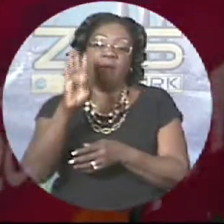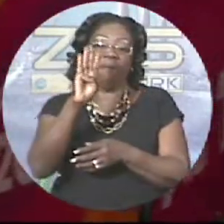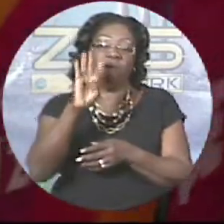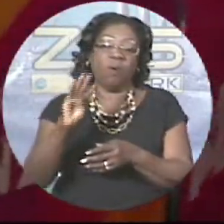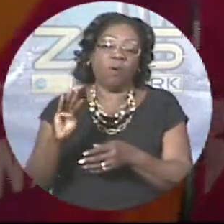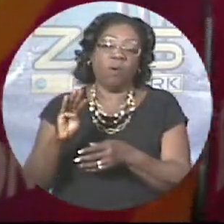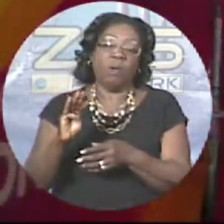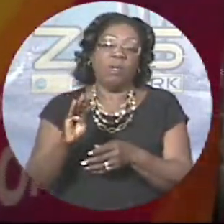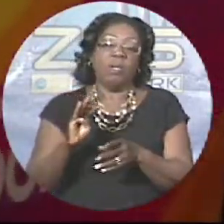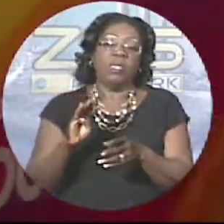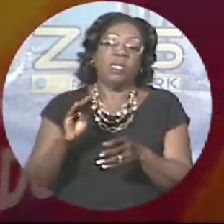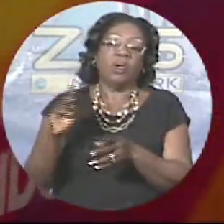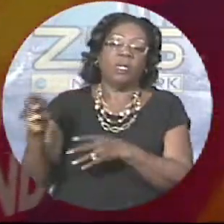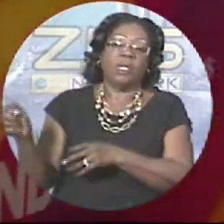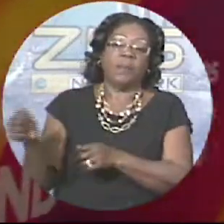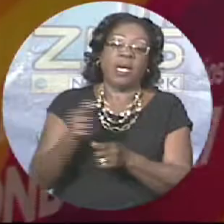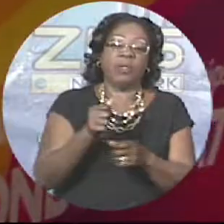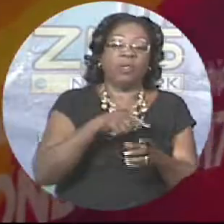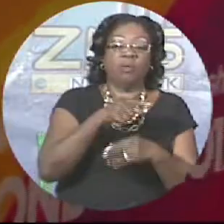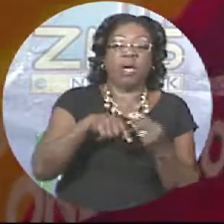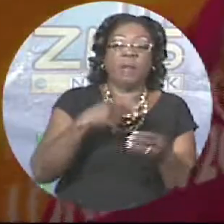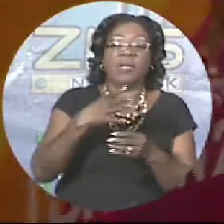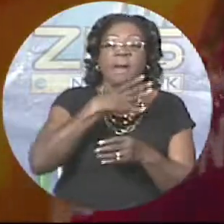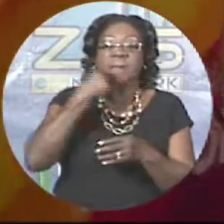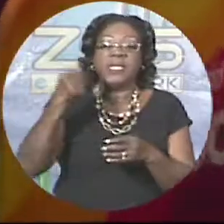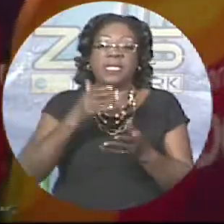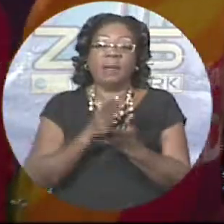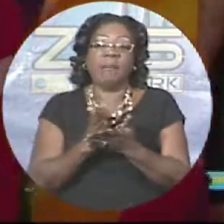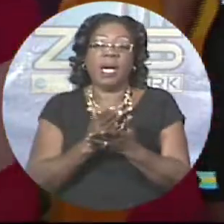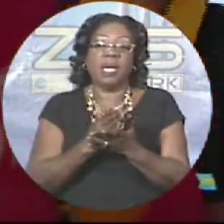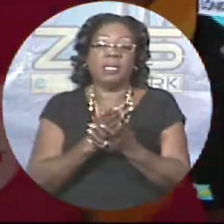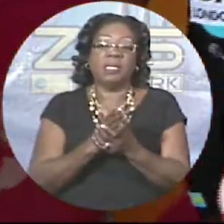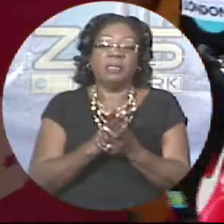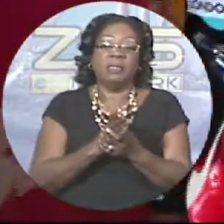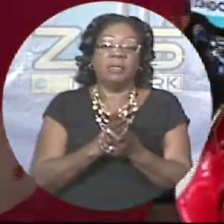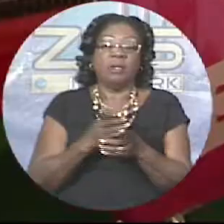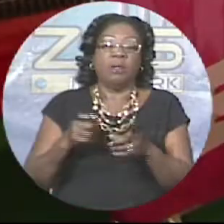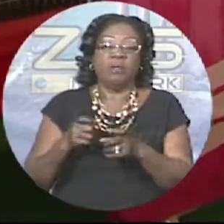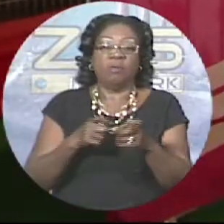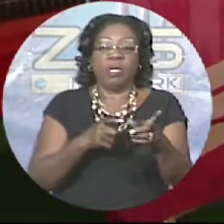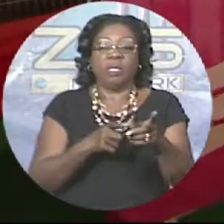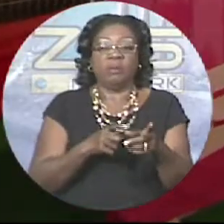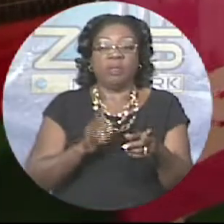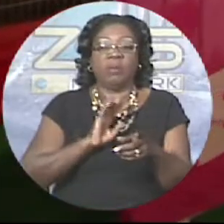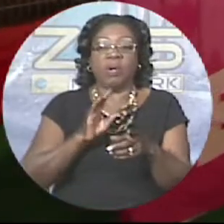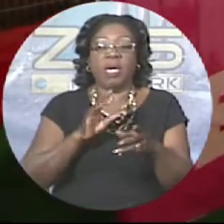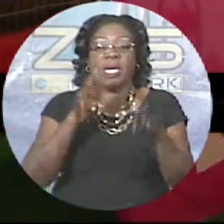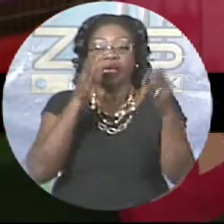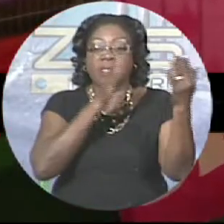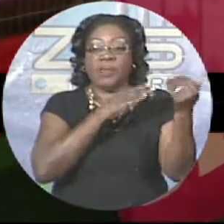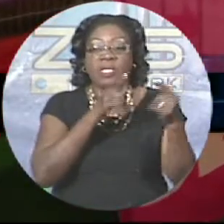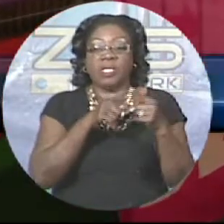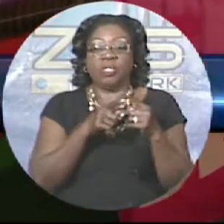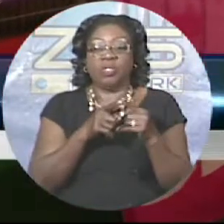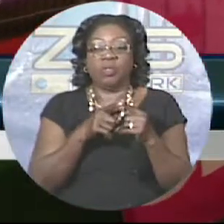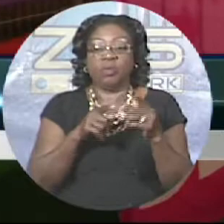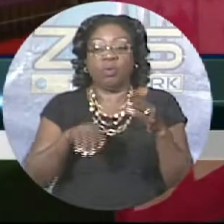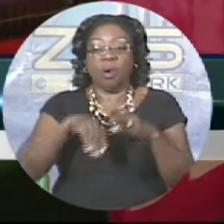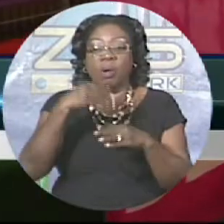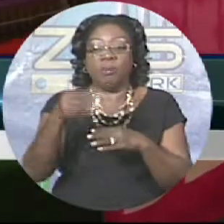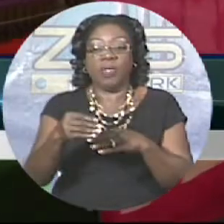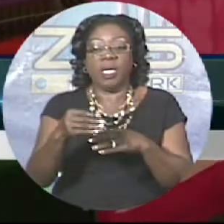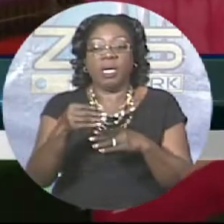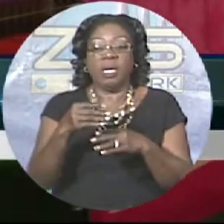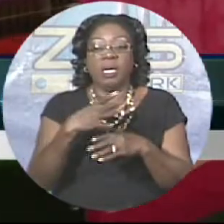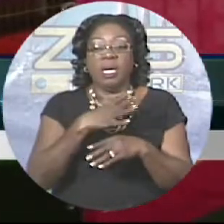baton around, but they were missing a key piece of the puzzle. Today we just expected to go there and, you